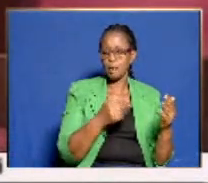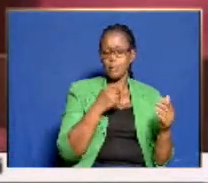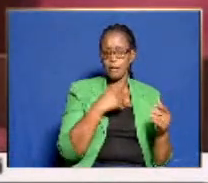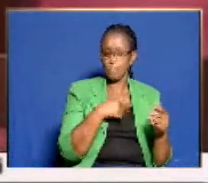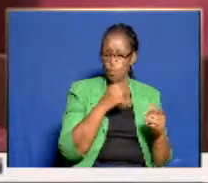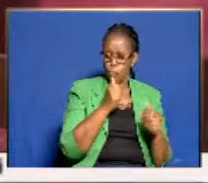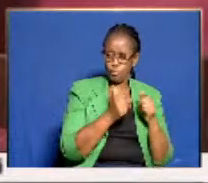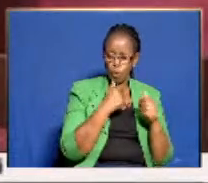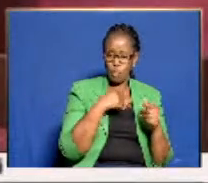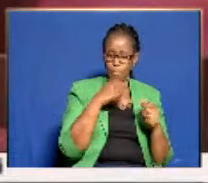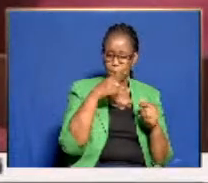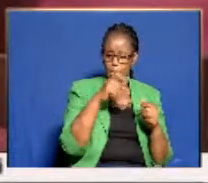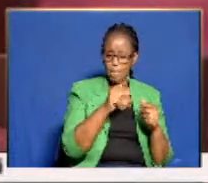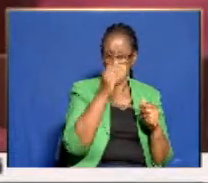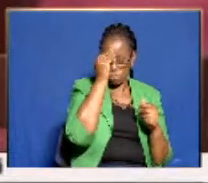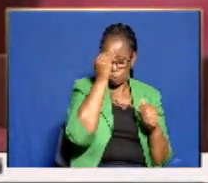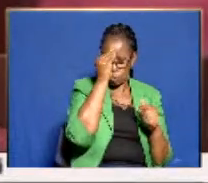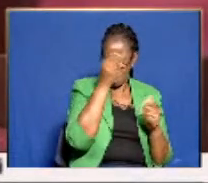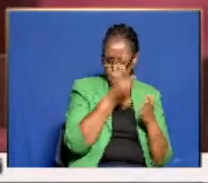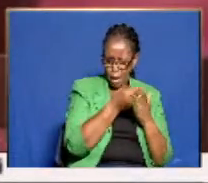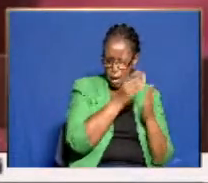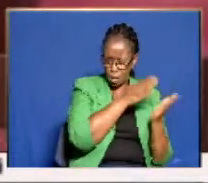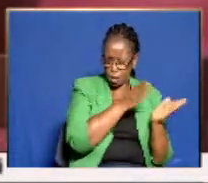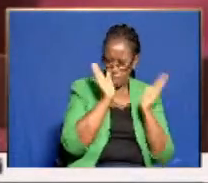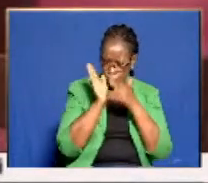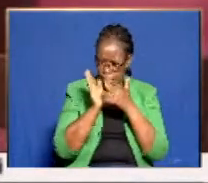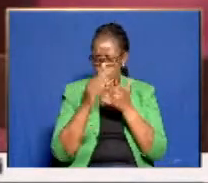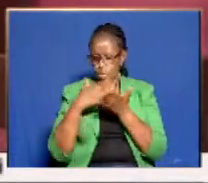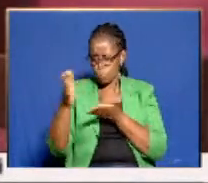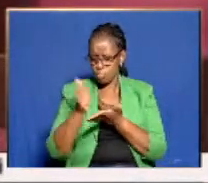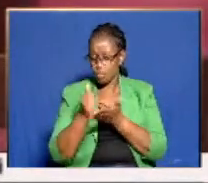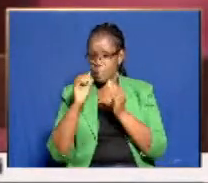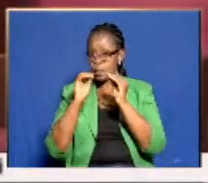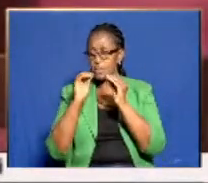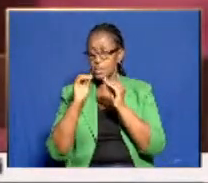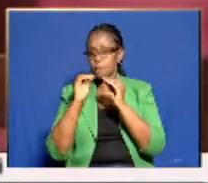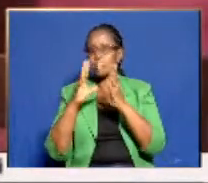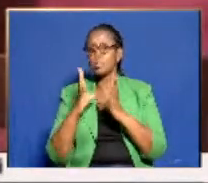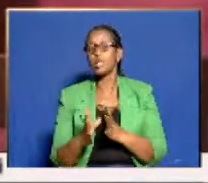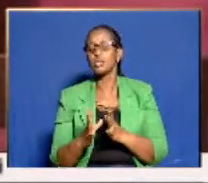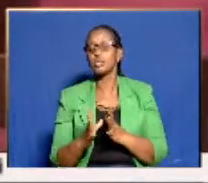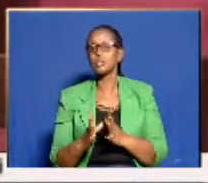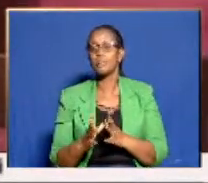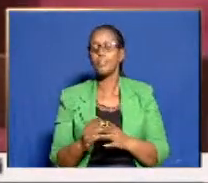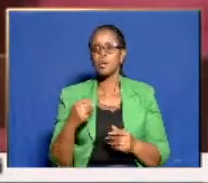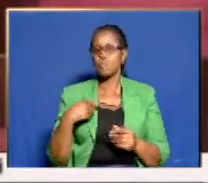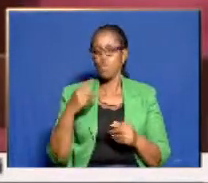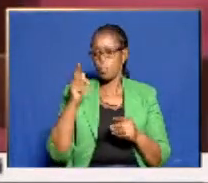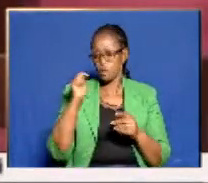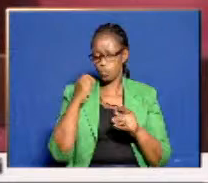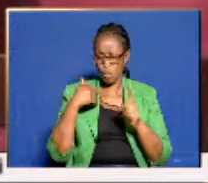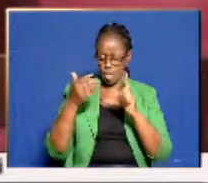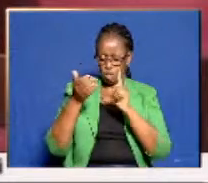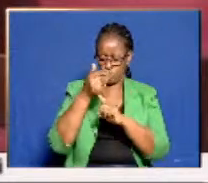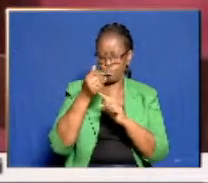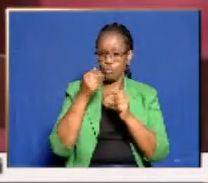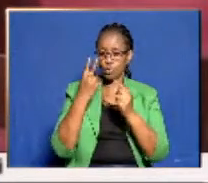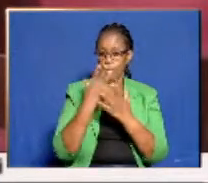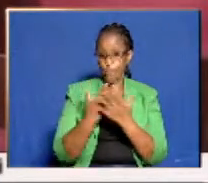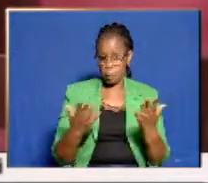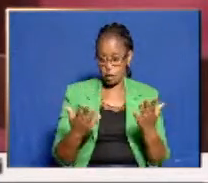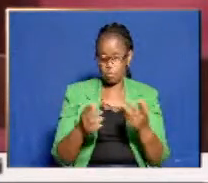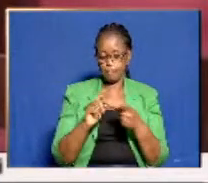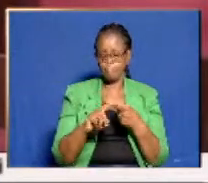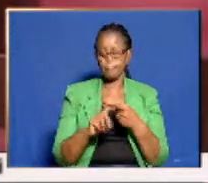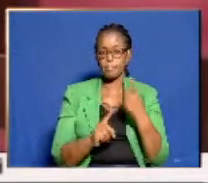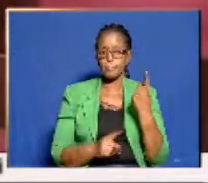Education, and have this money go into hiring of teachers. We'll have twin objectives that will be realized. Number one, we'll have most of our